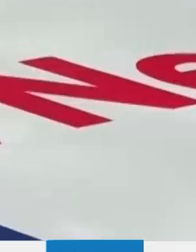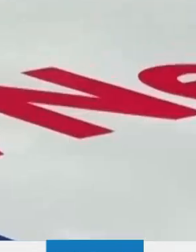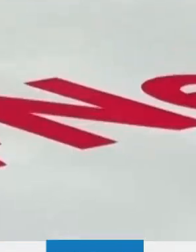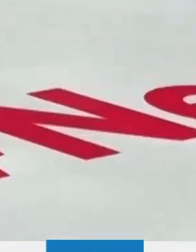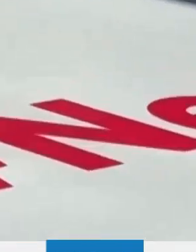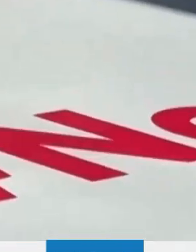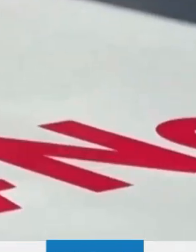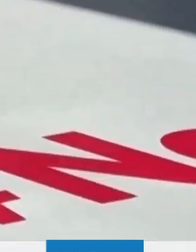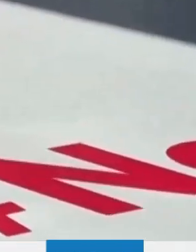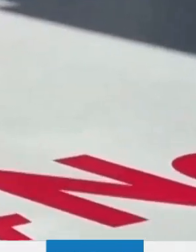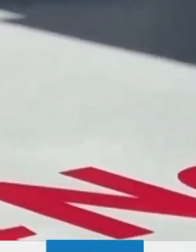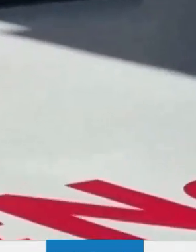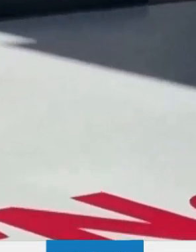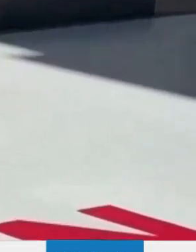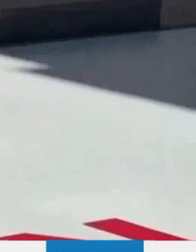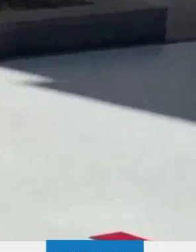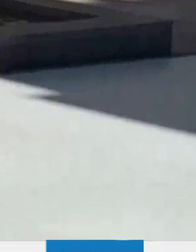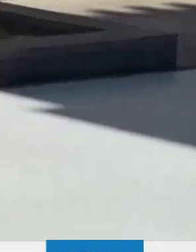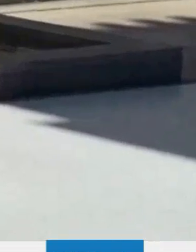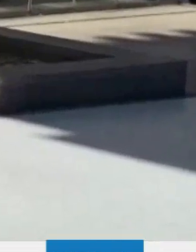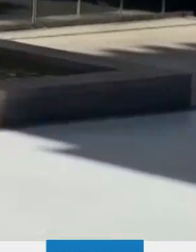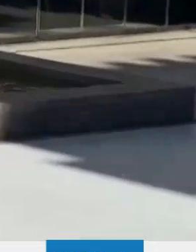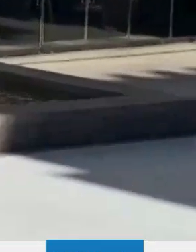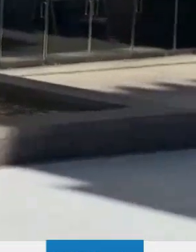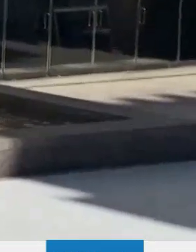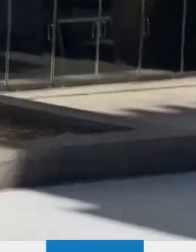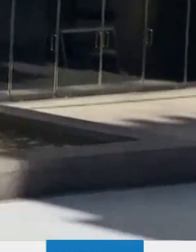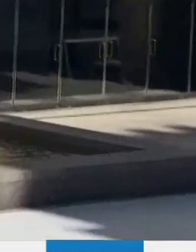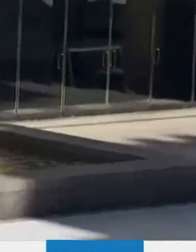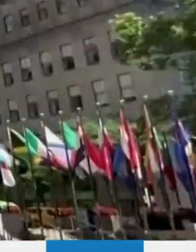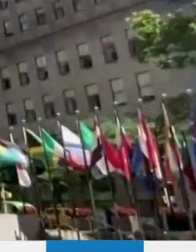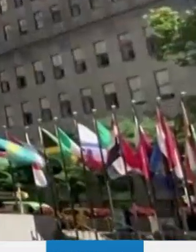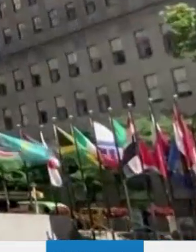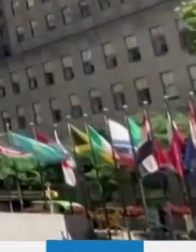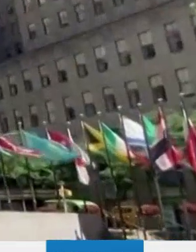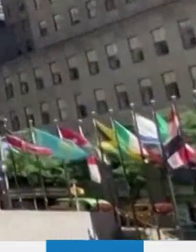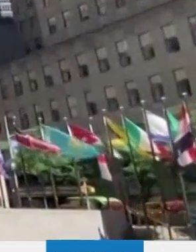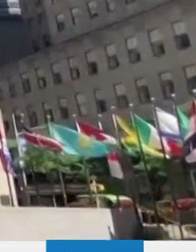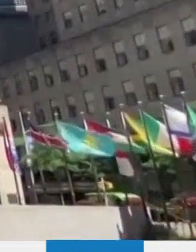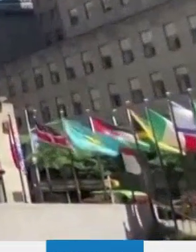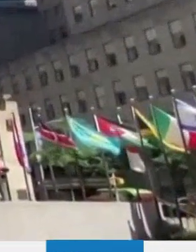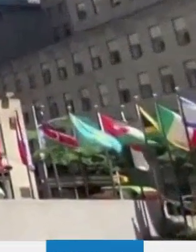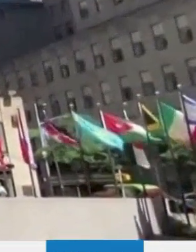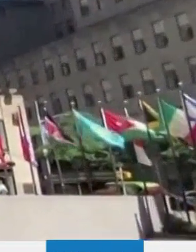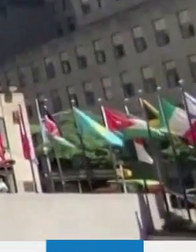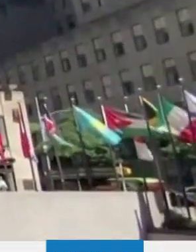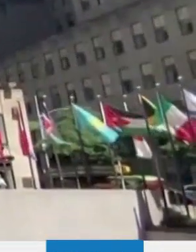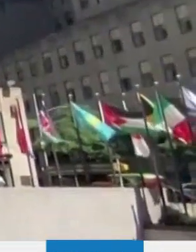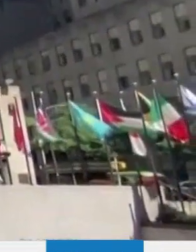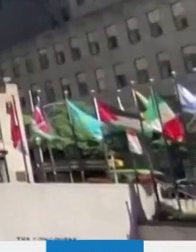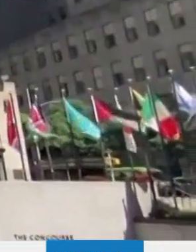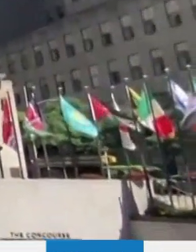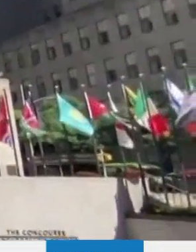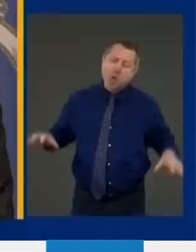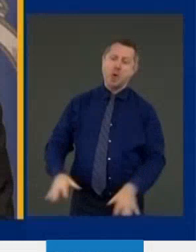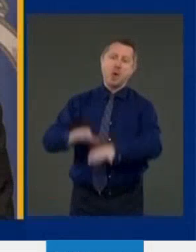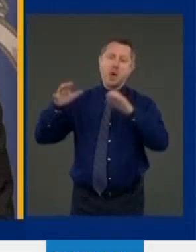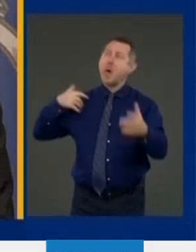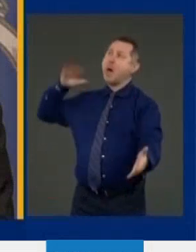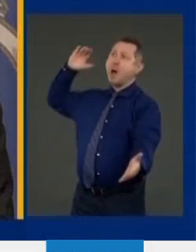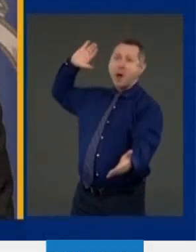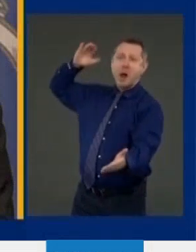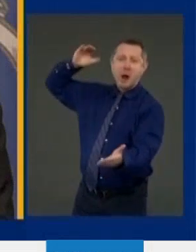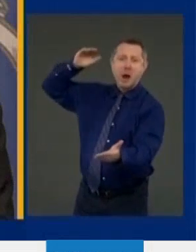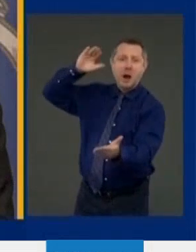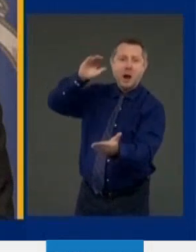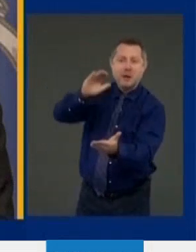Wednesday that visitors from states with high coronavirus infection rates must self-quarantine for 14 days upon